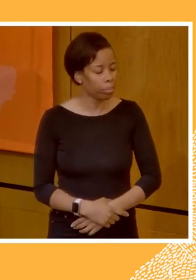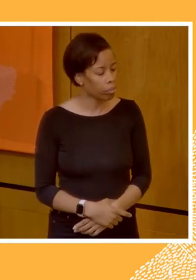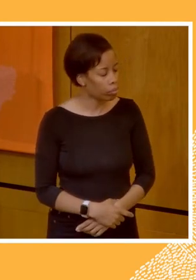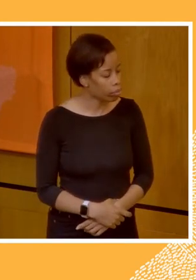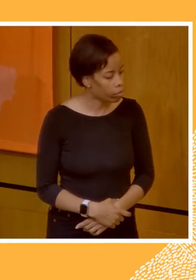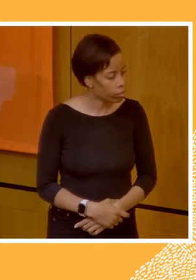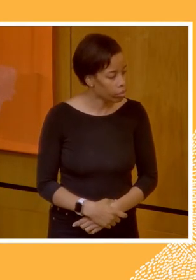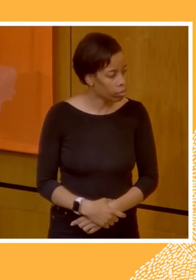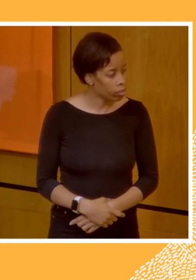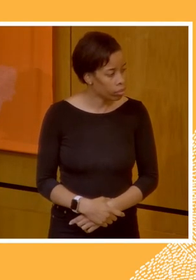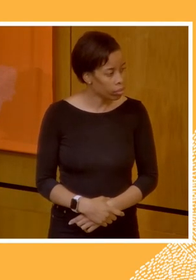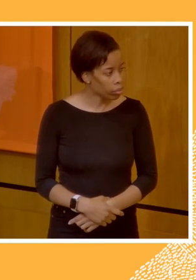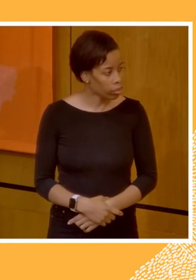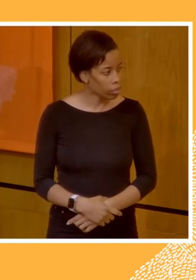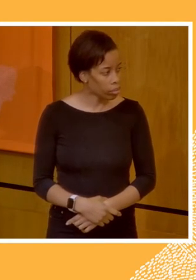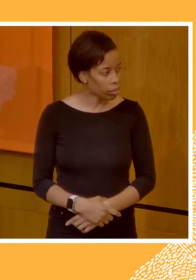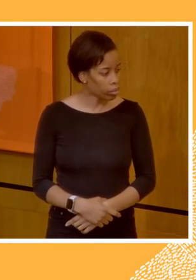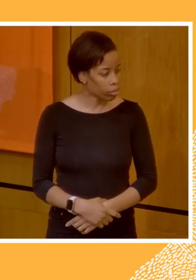space.